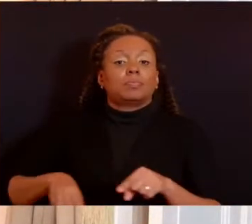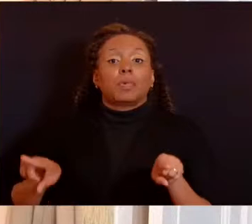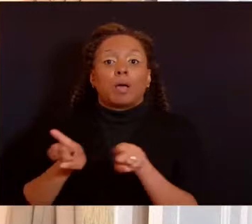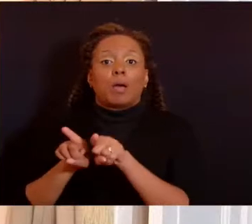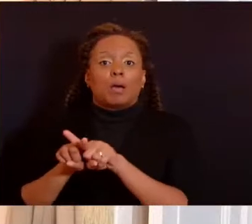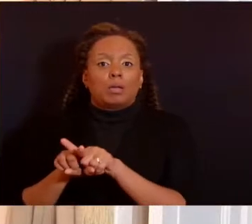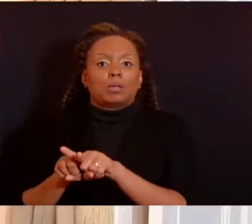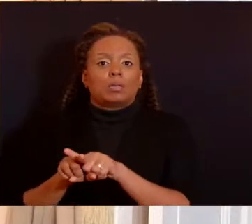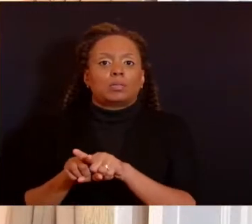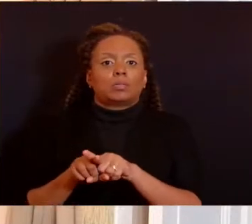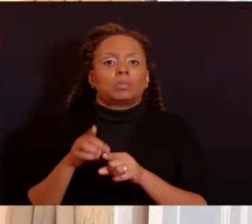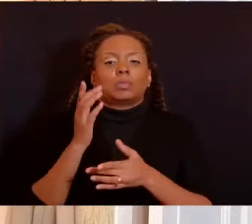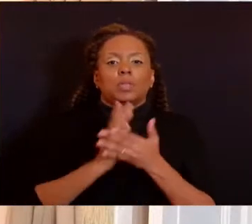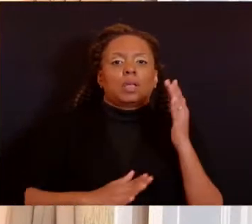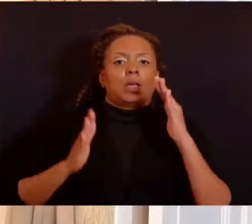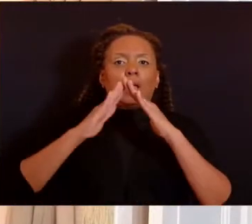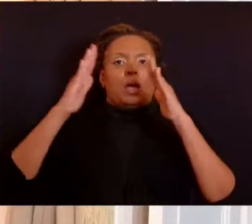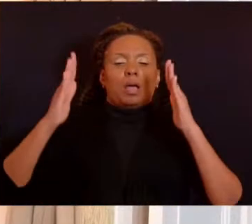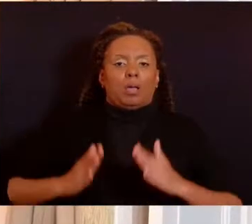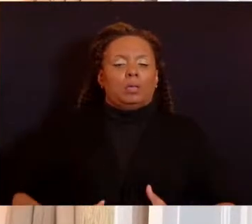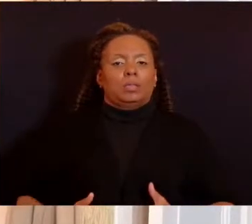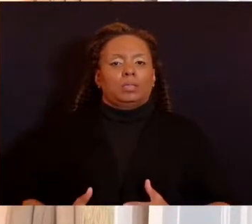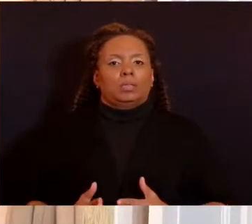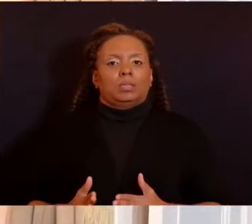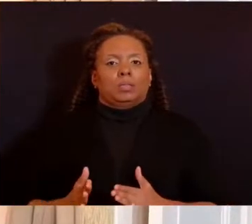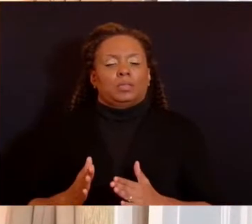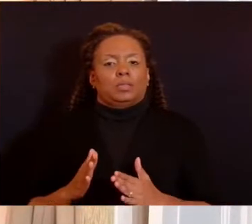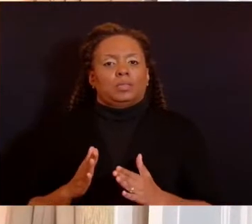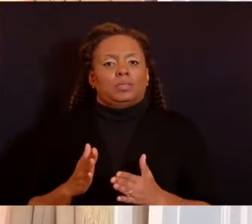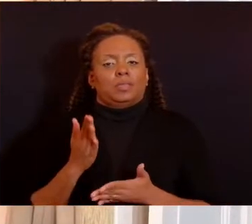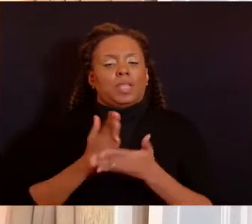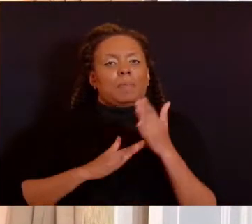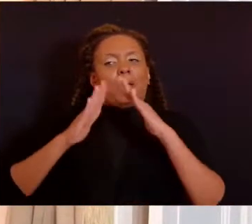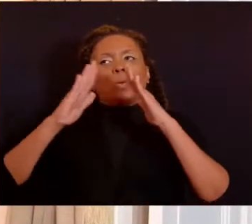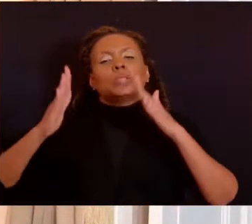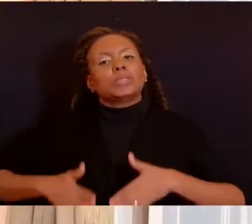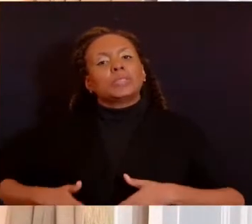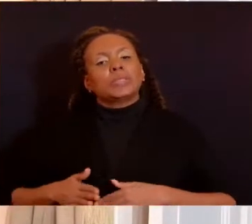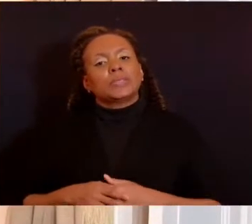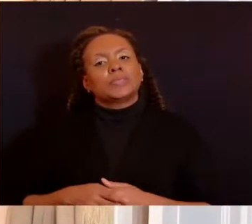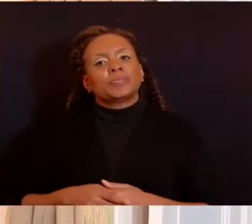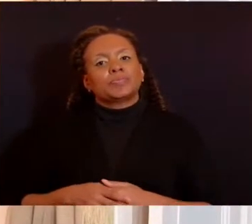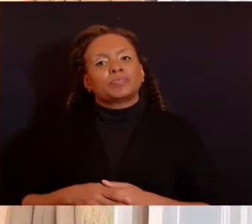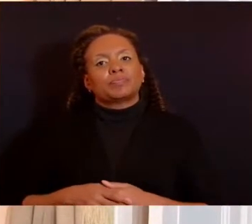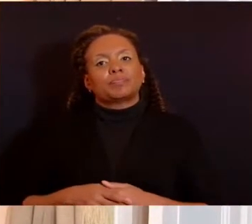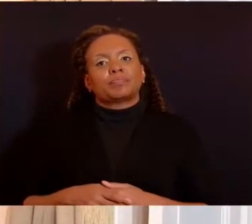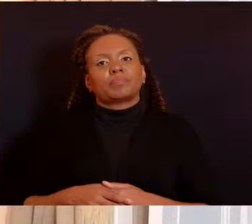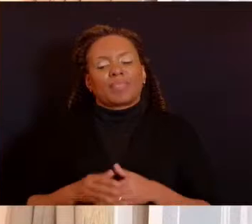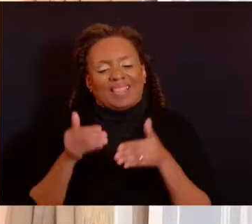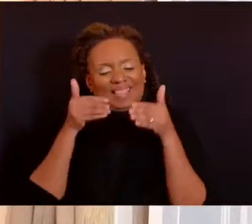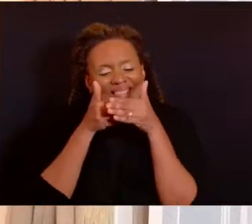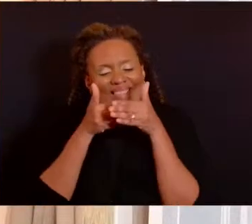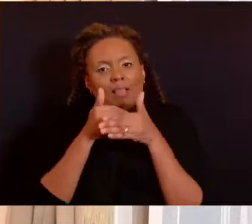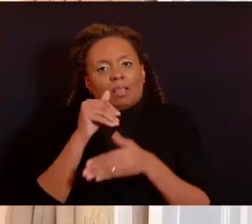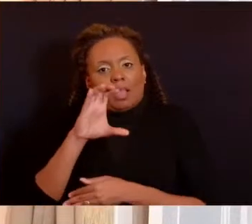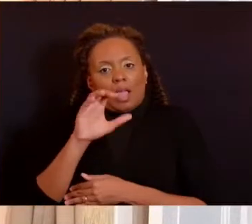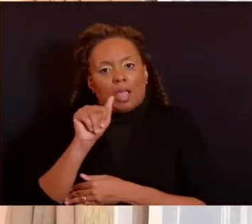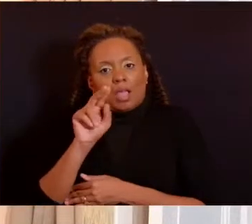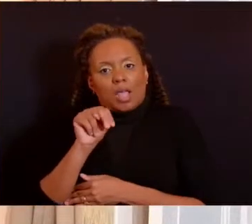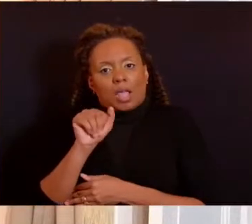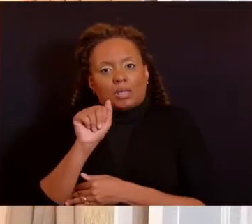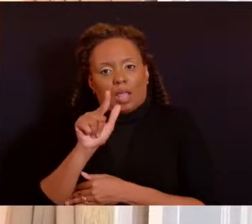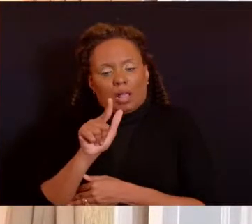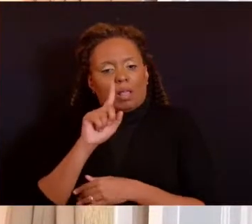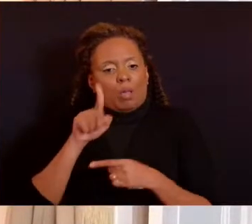for relocation of those houses that are on the very border of the canal, and once we move